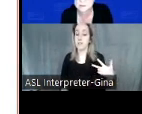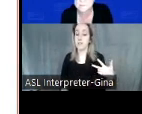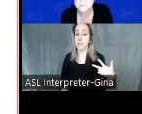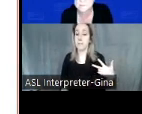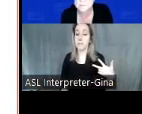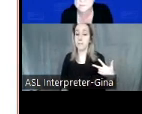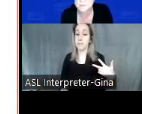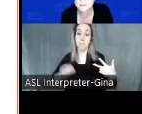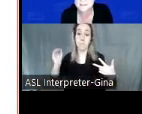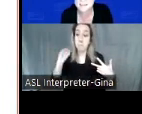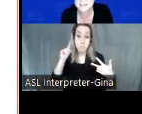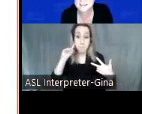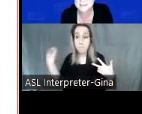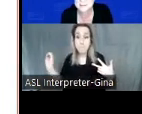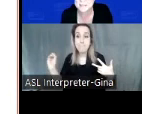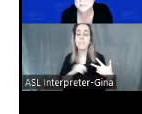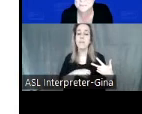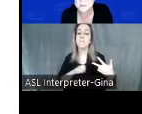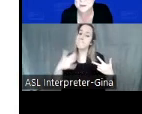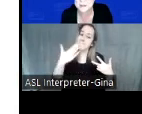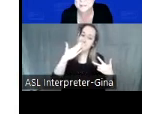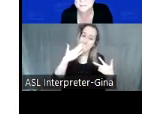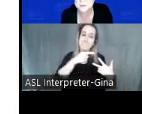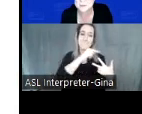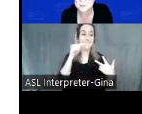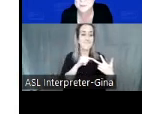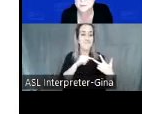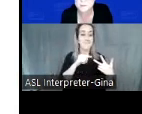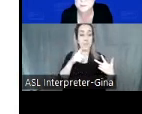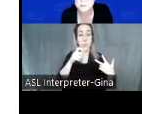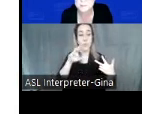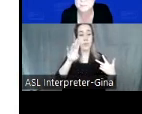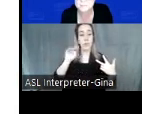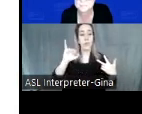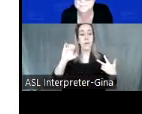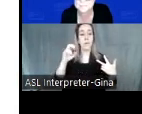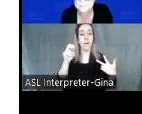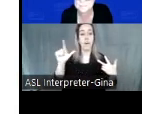Hearing none. Okay, thank you. And then our next speaker is Michael Horaci.